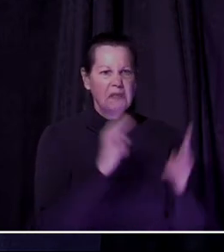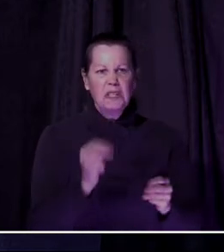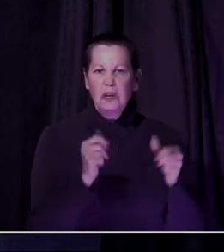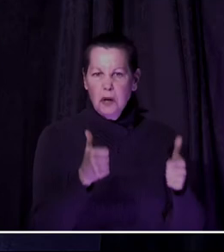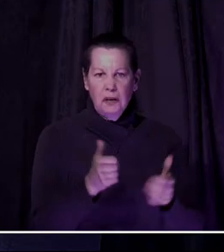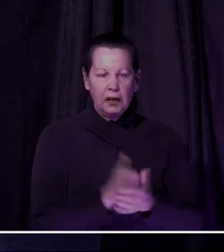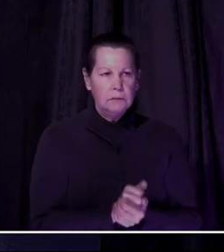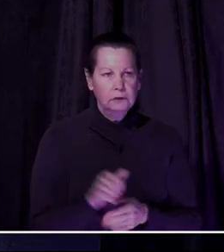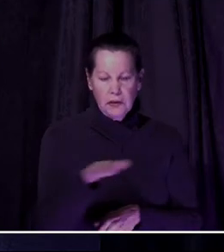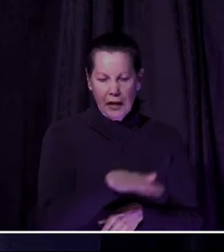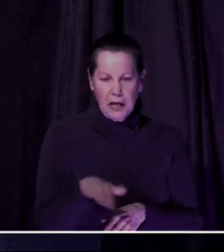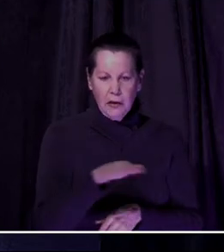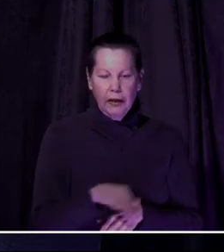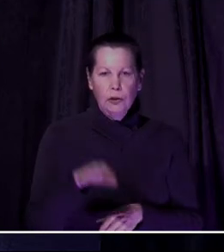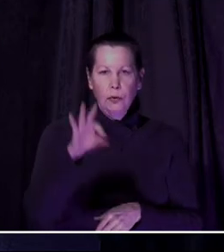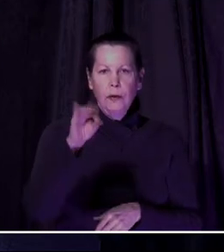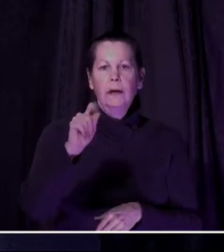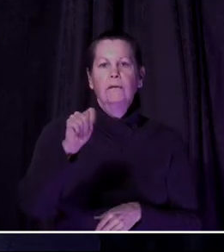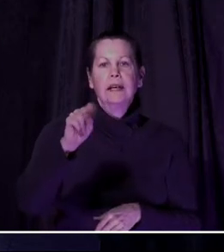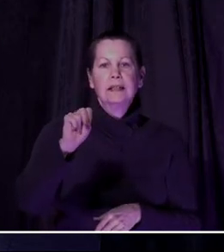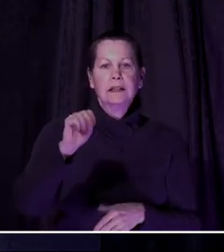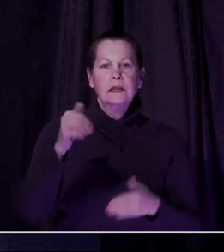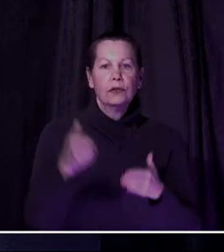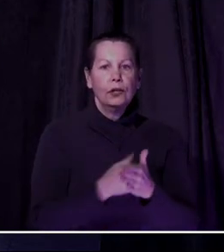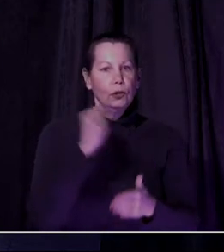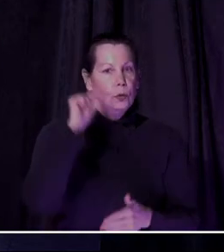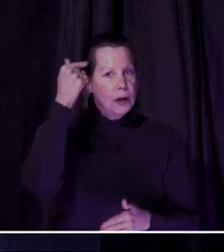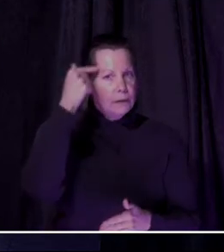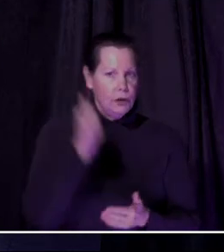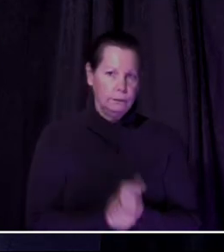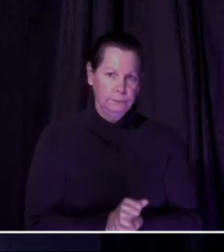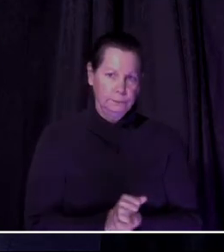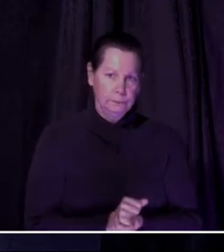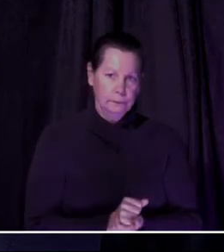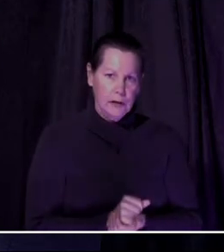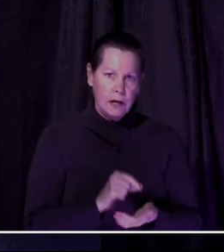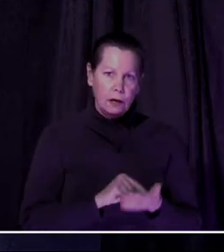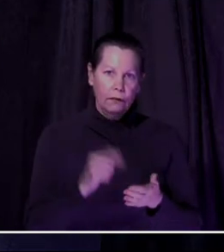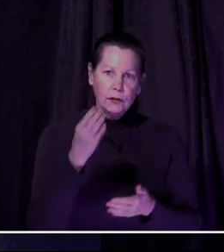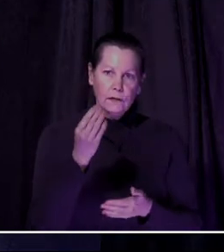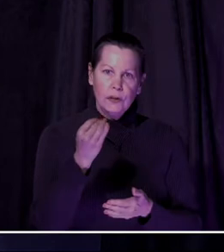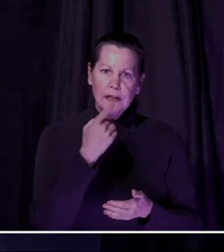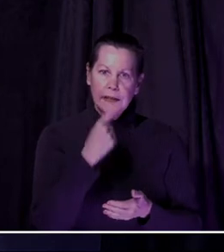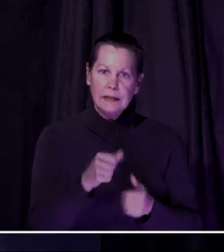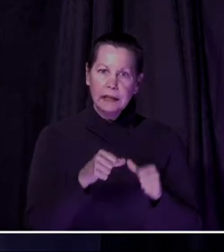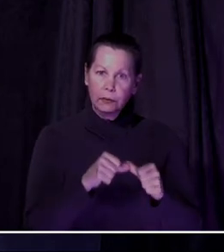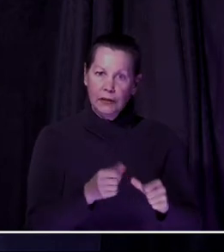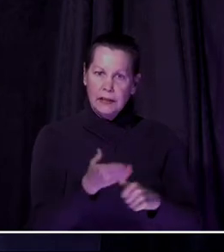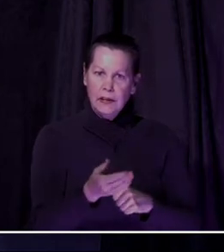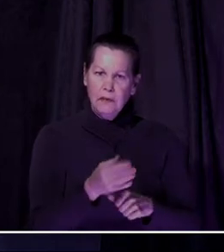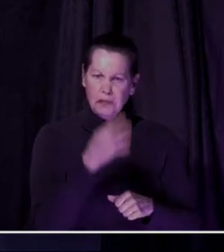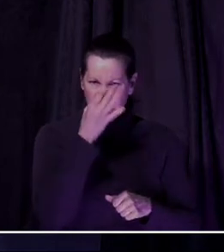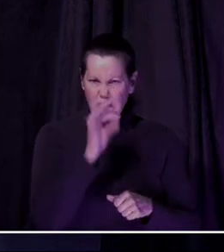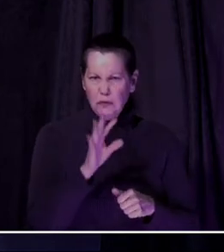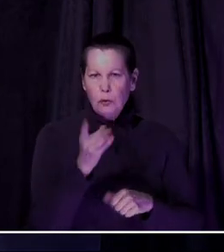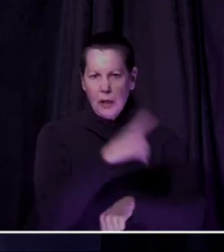visit, on Festus. Festus, the new governor. And verse 14, since they were staying there for a few